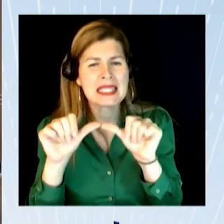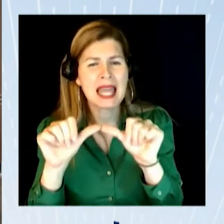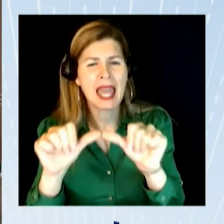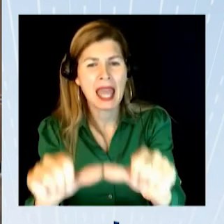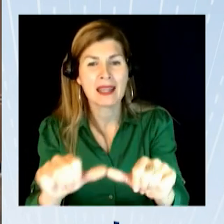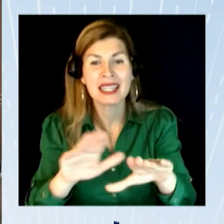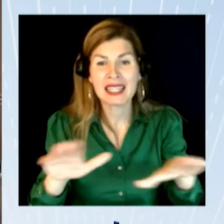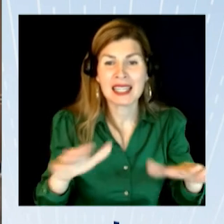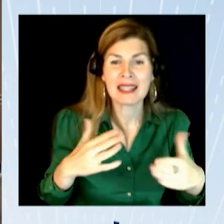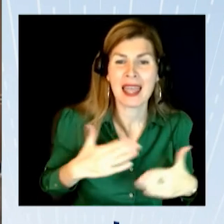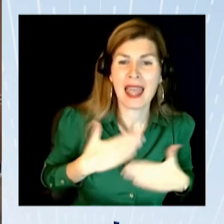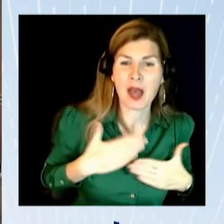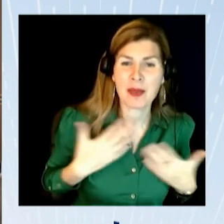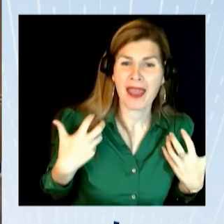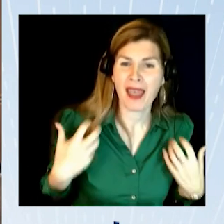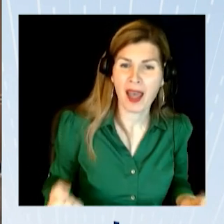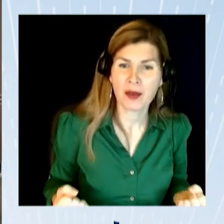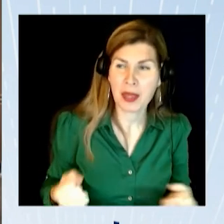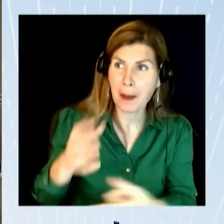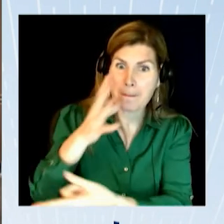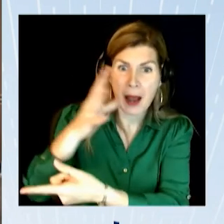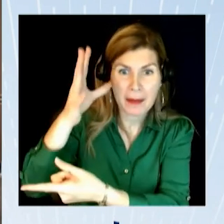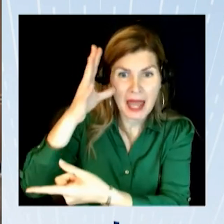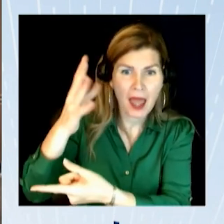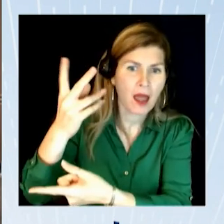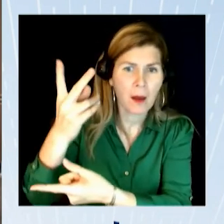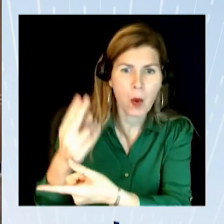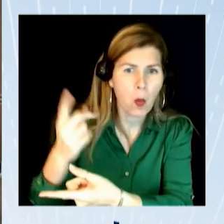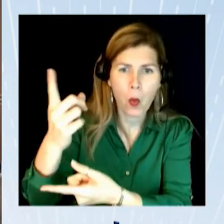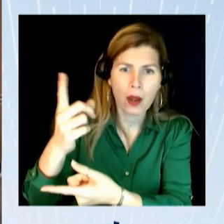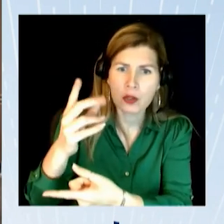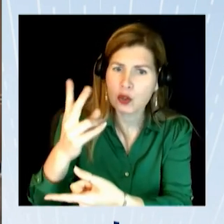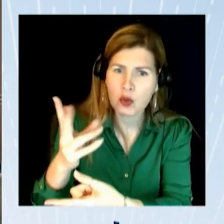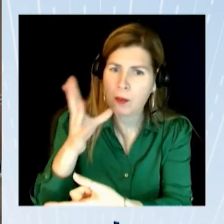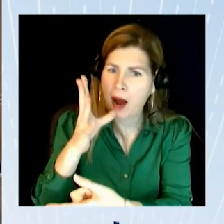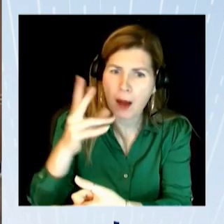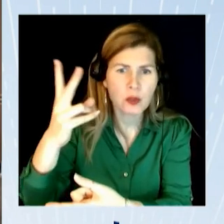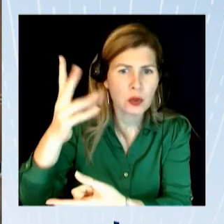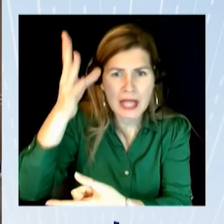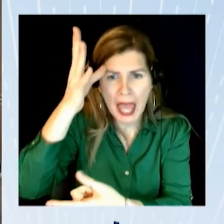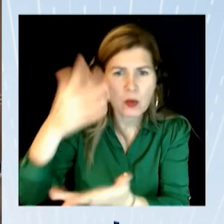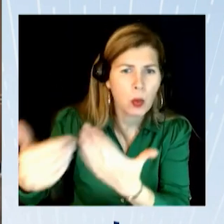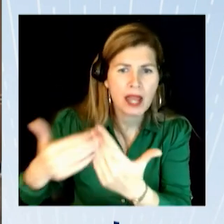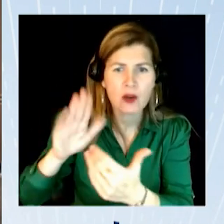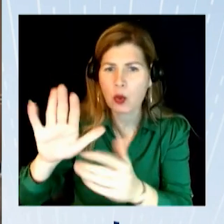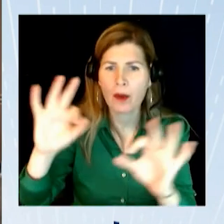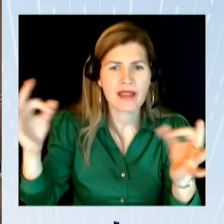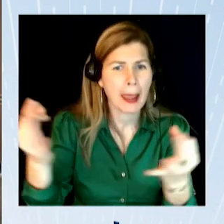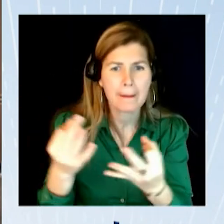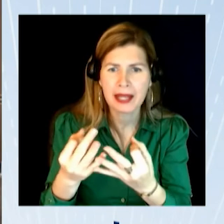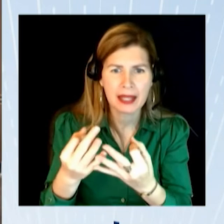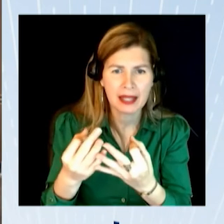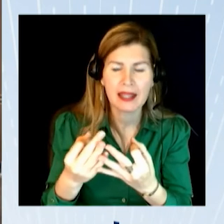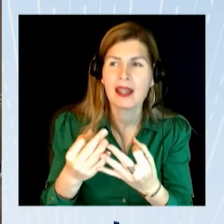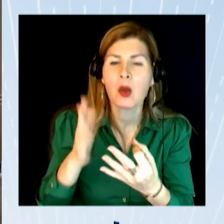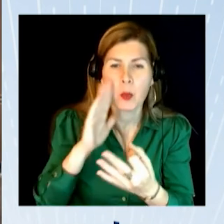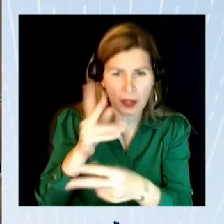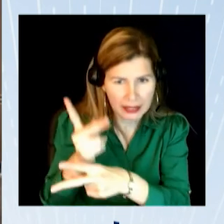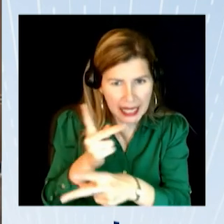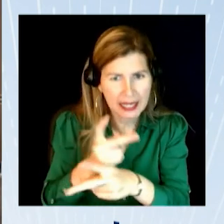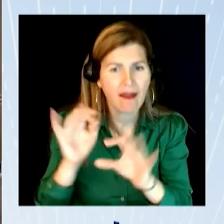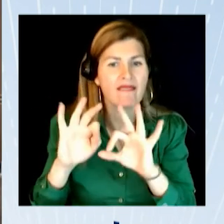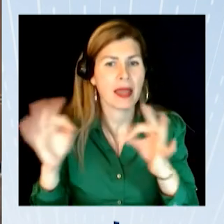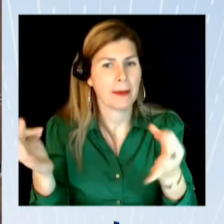a mom and dad who can work, or two parents, or two moms, or two dads, or whatever your family is, will be able to take care of families.